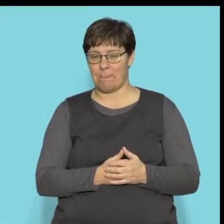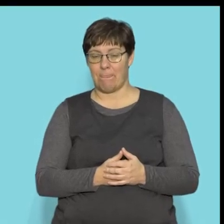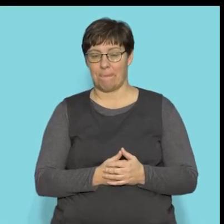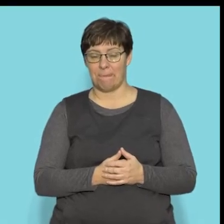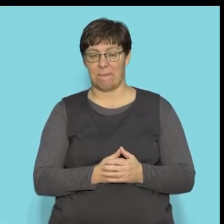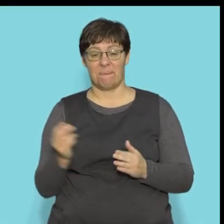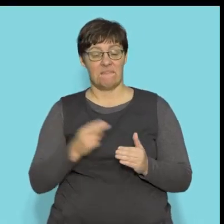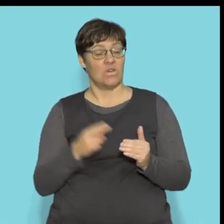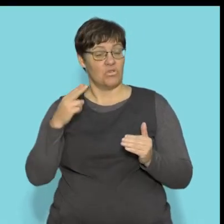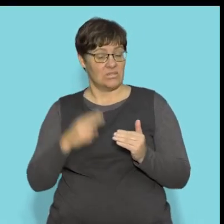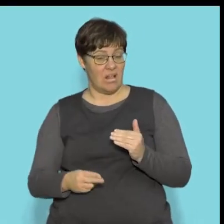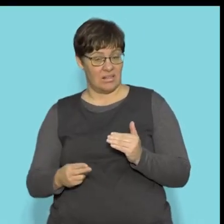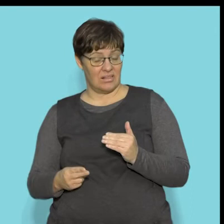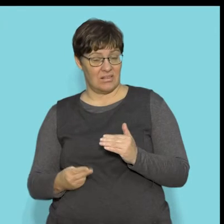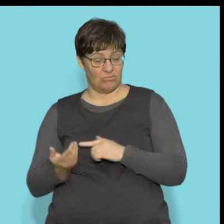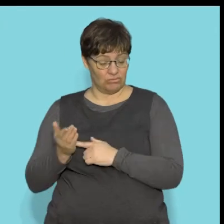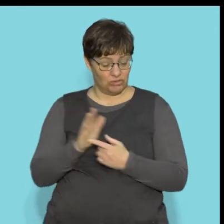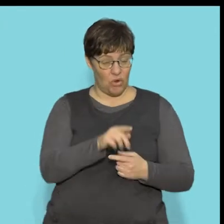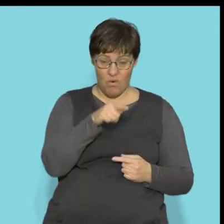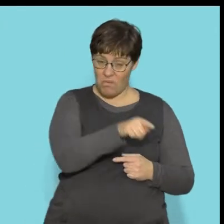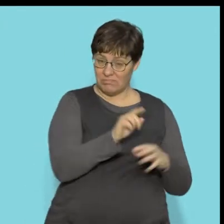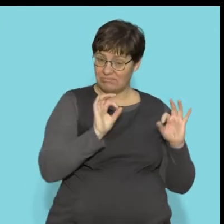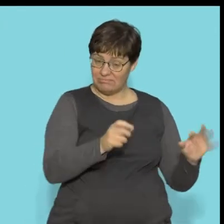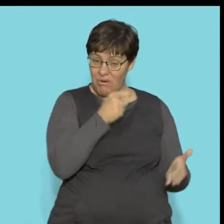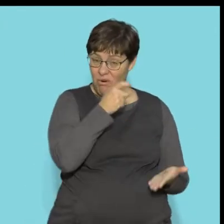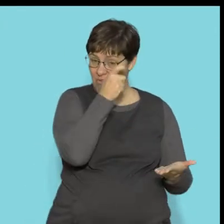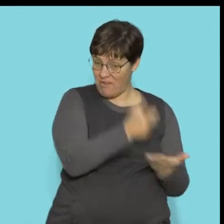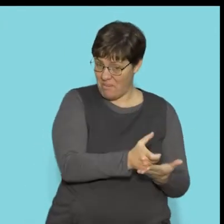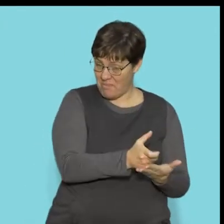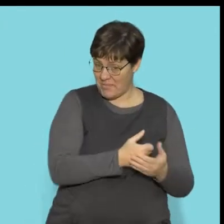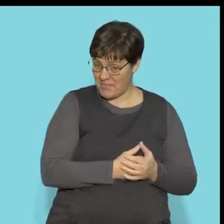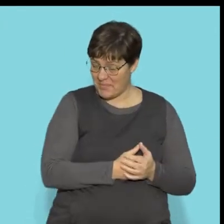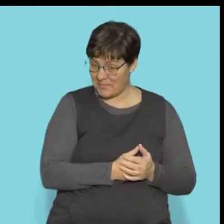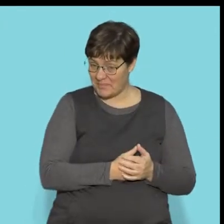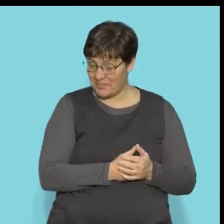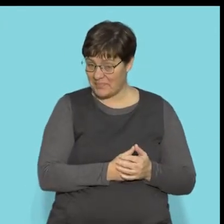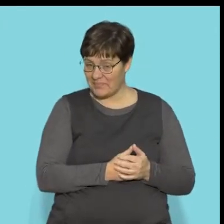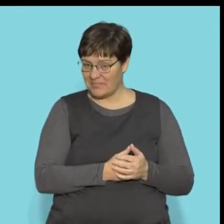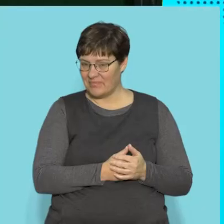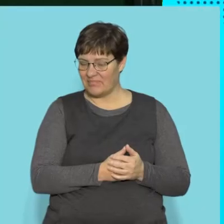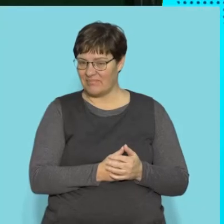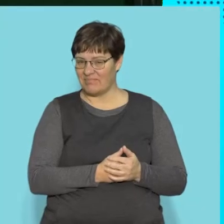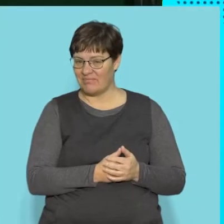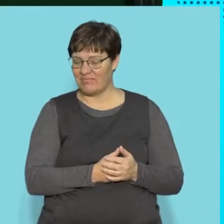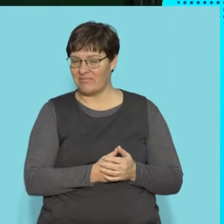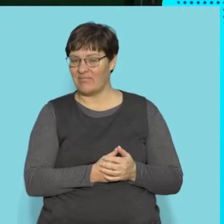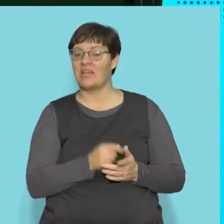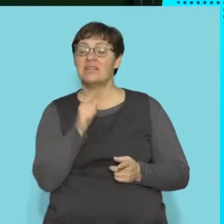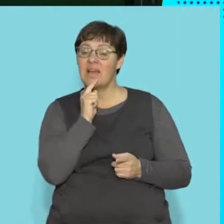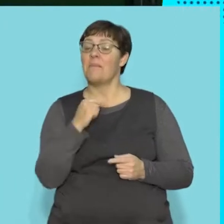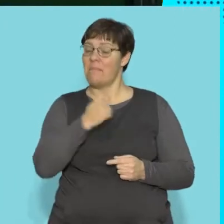Do the results indicate or confirm my hypothesis, indicate that